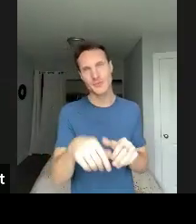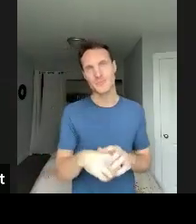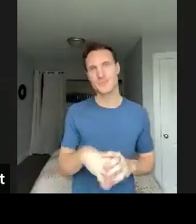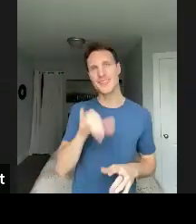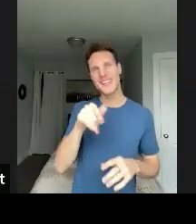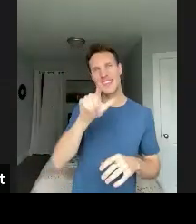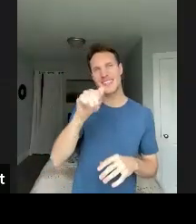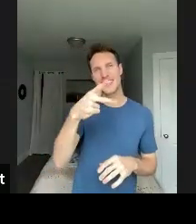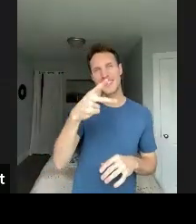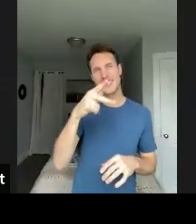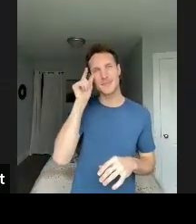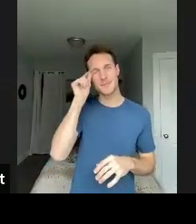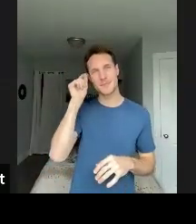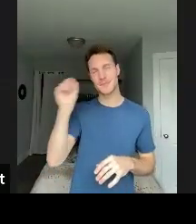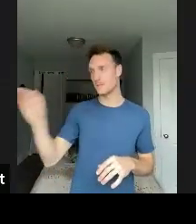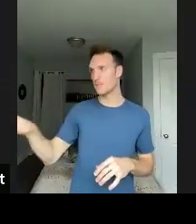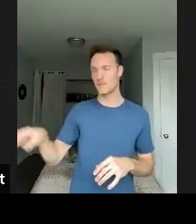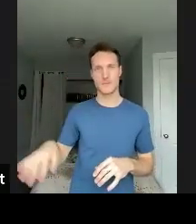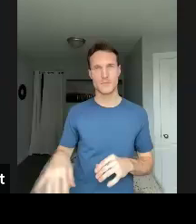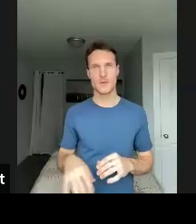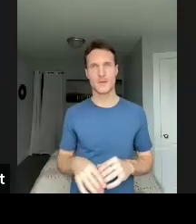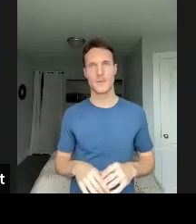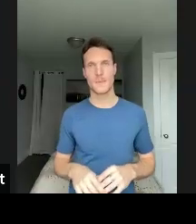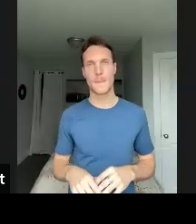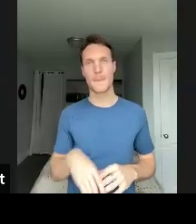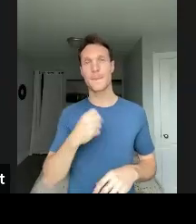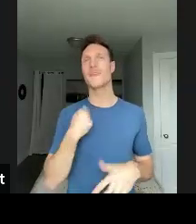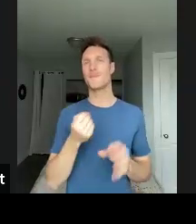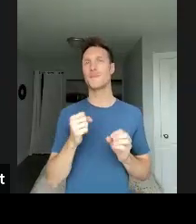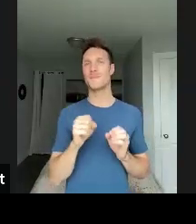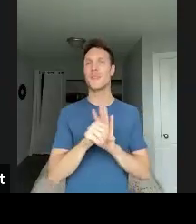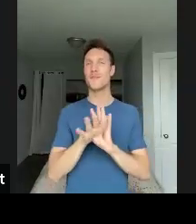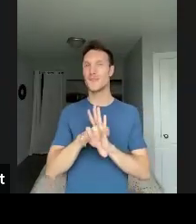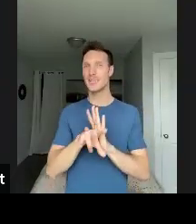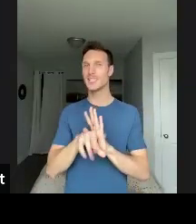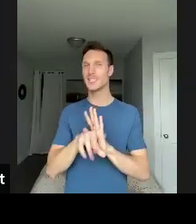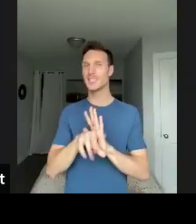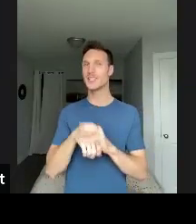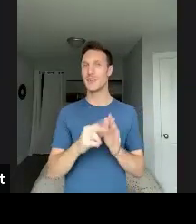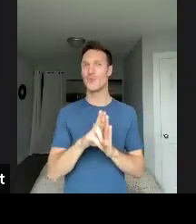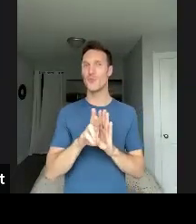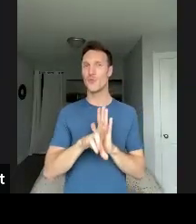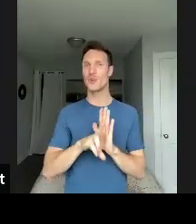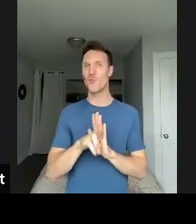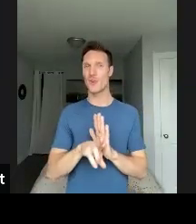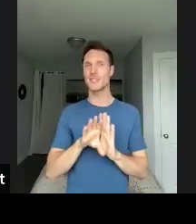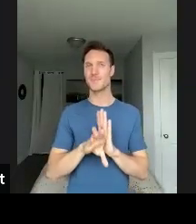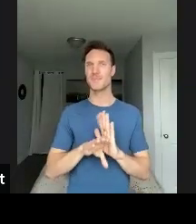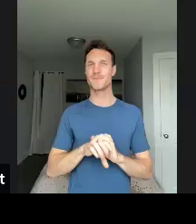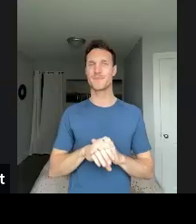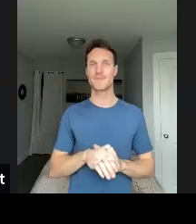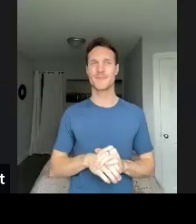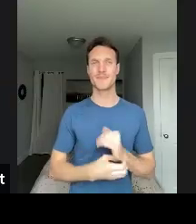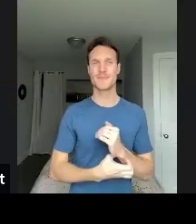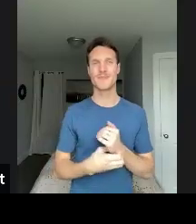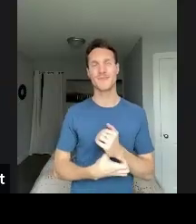for these, the video recording of these meetings are available